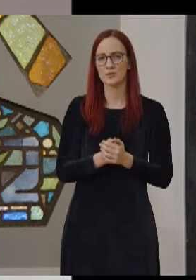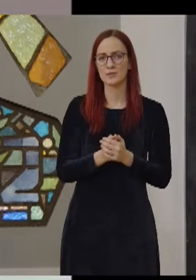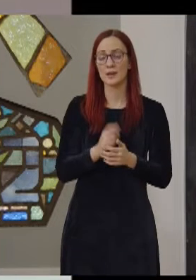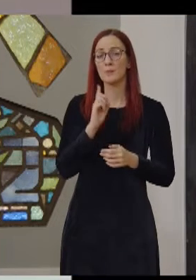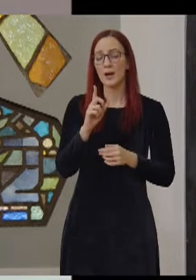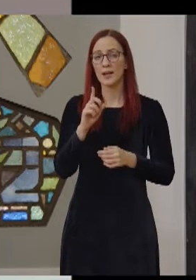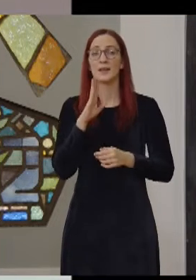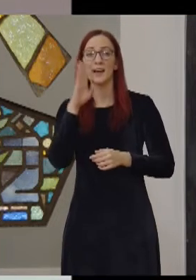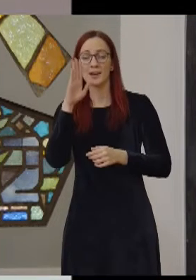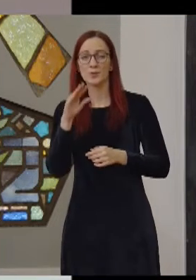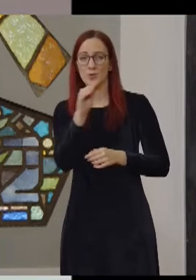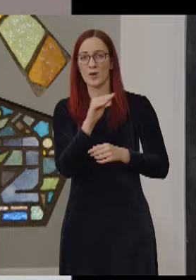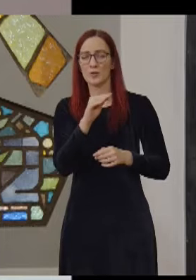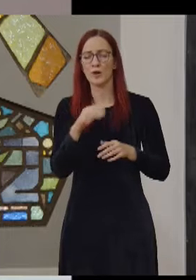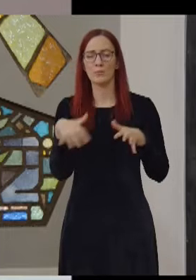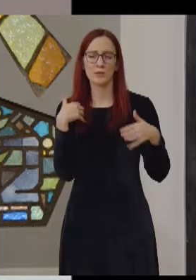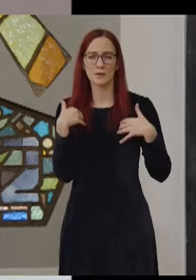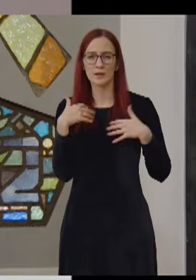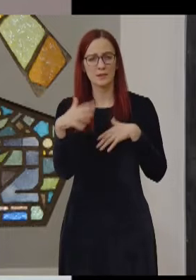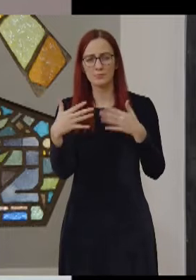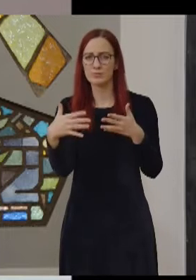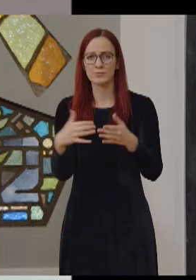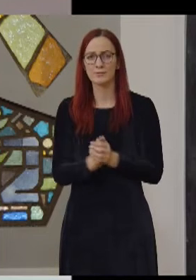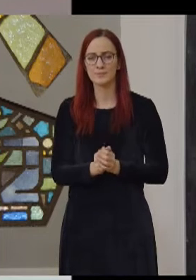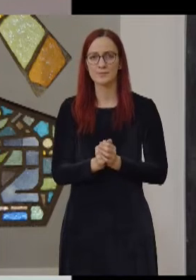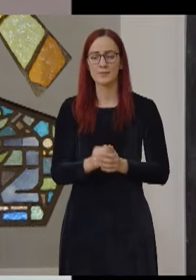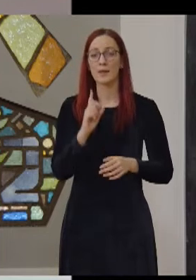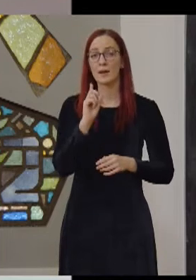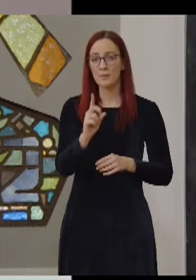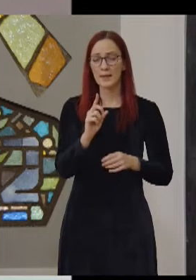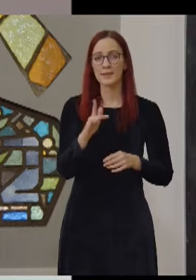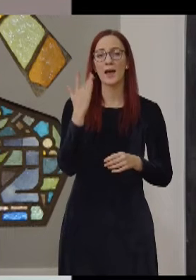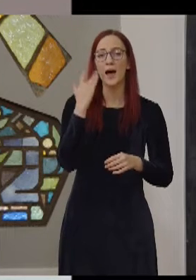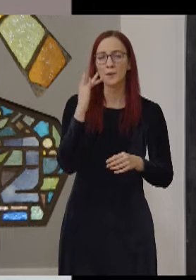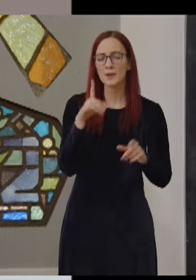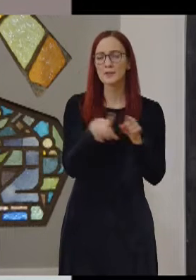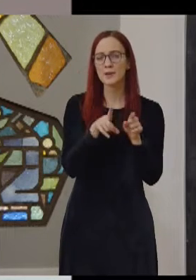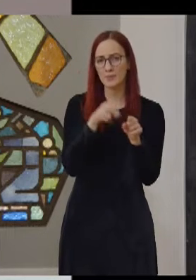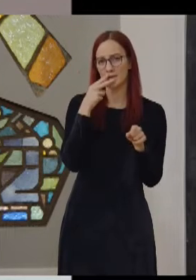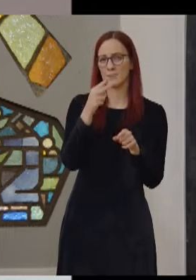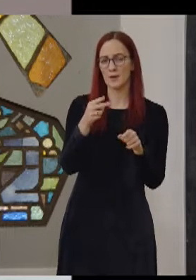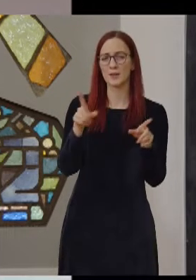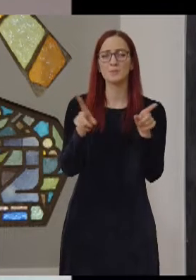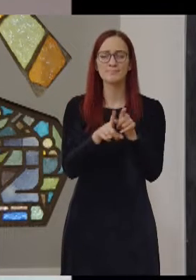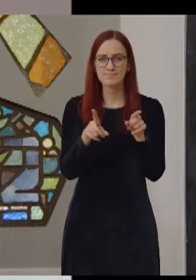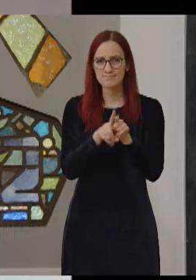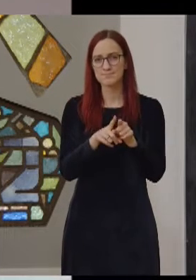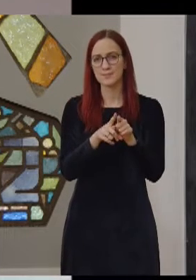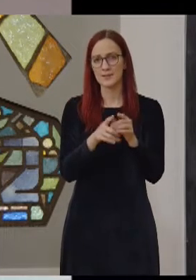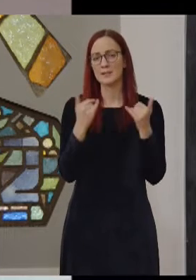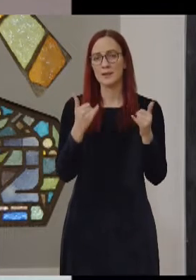mentioned, it is gaining momentum, particular momentum in Eastern Europe, but similar processes